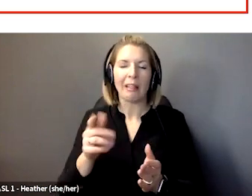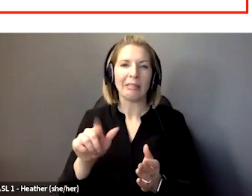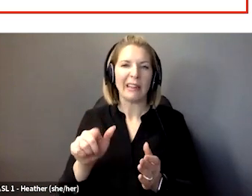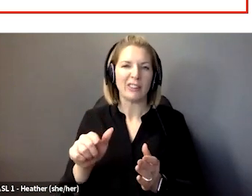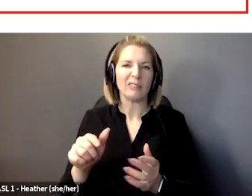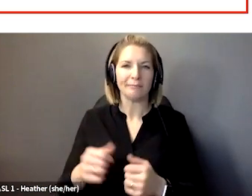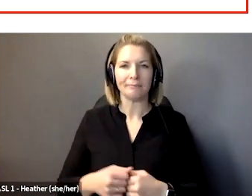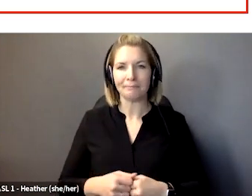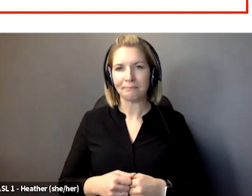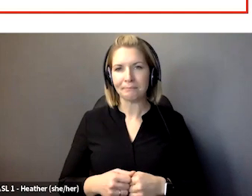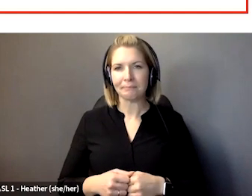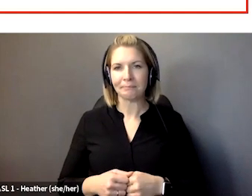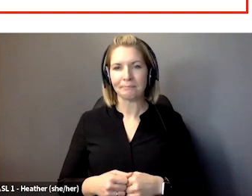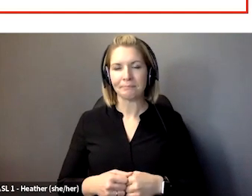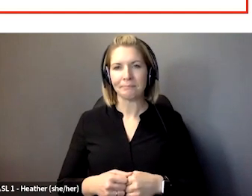in our presentation.